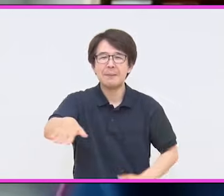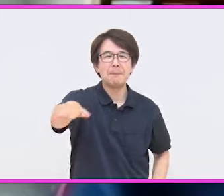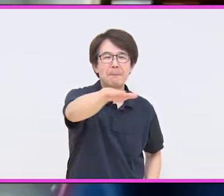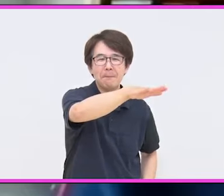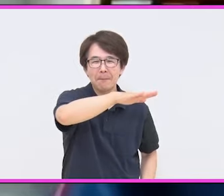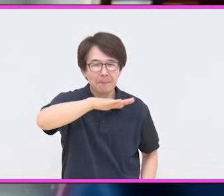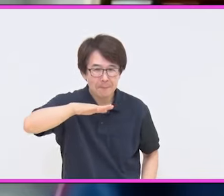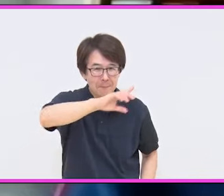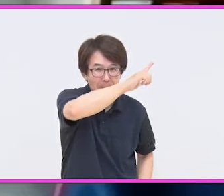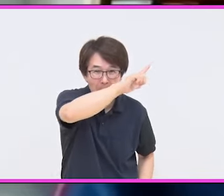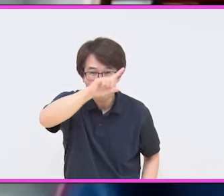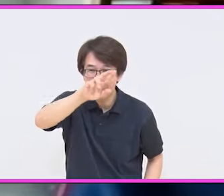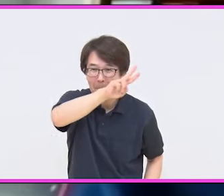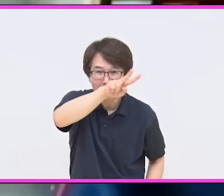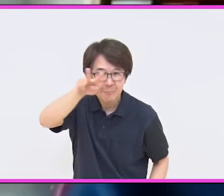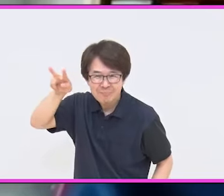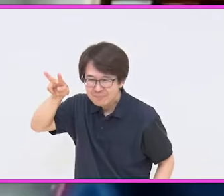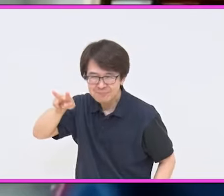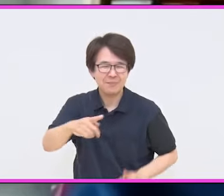outside the village.